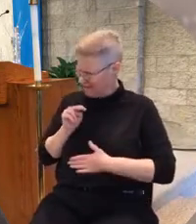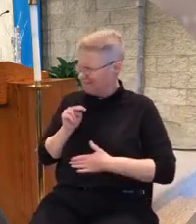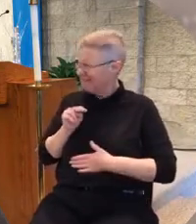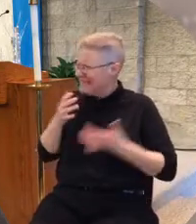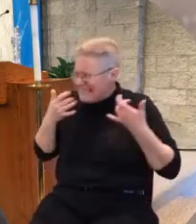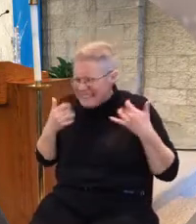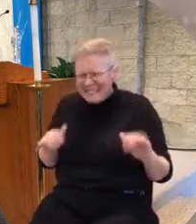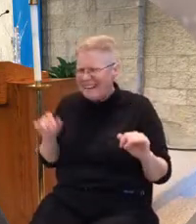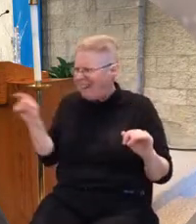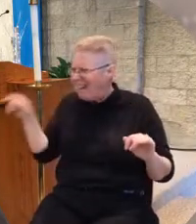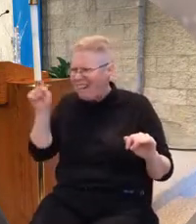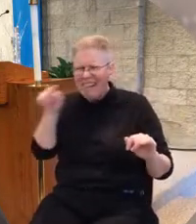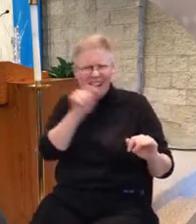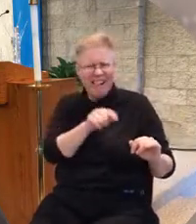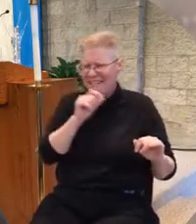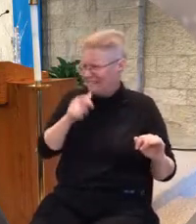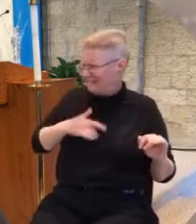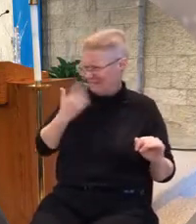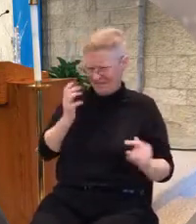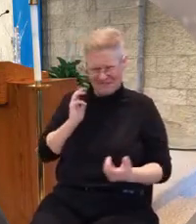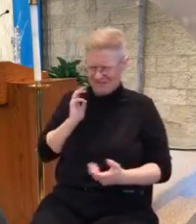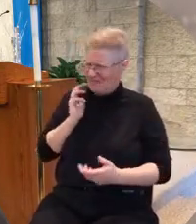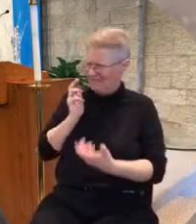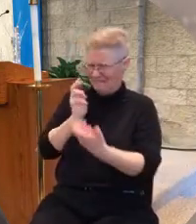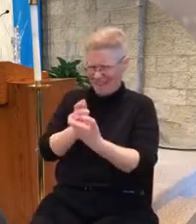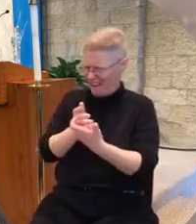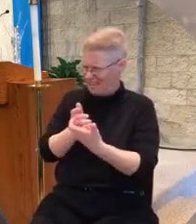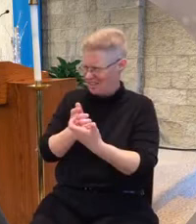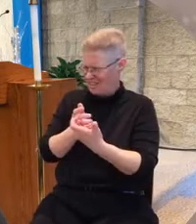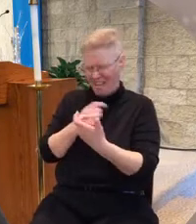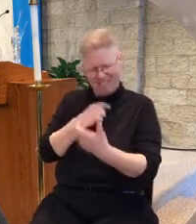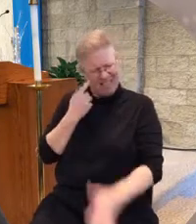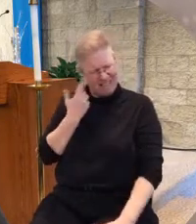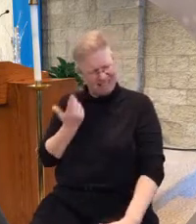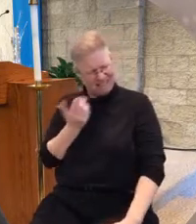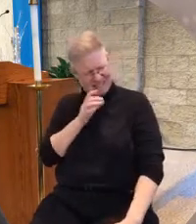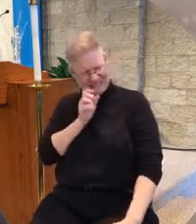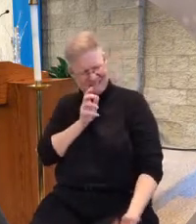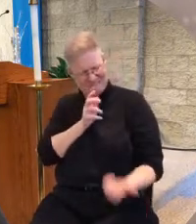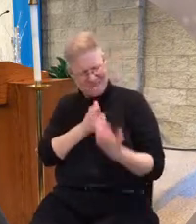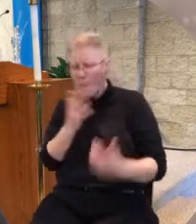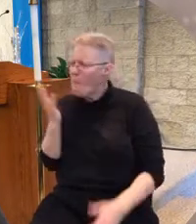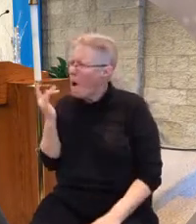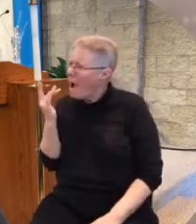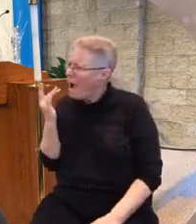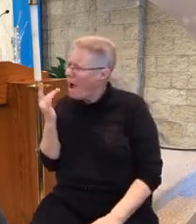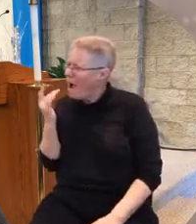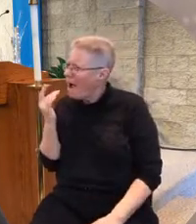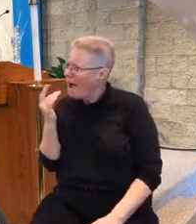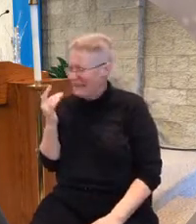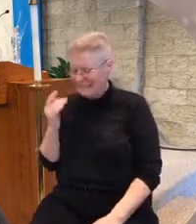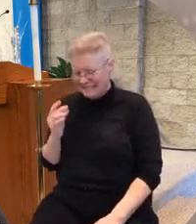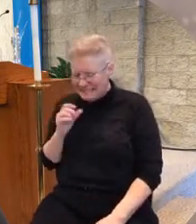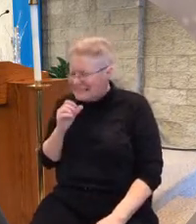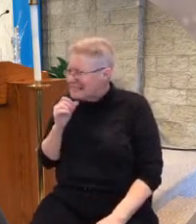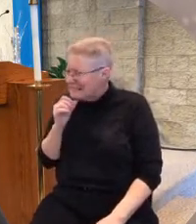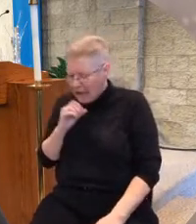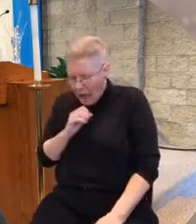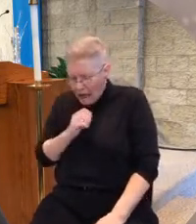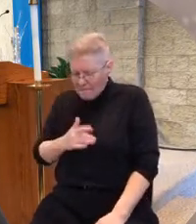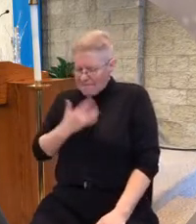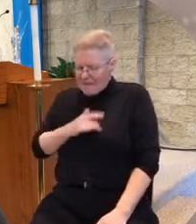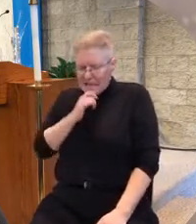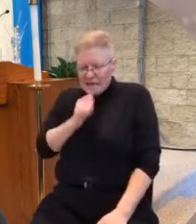right. I was like, well, why doesn't that feel right? And it was because unworthiness will mask itself